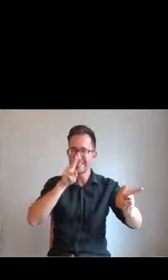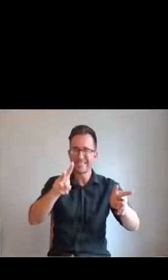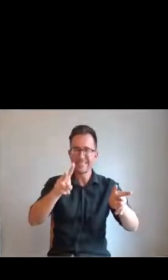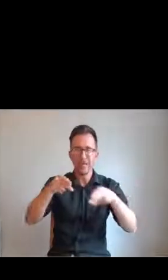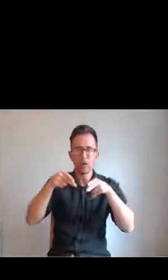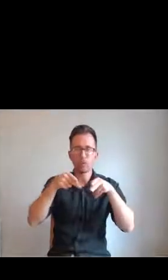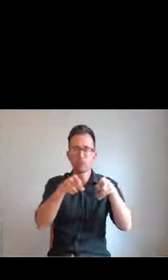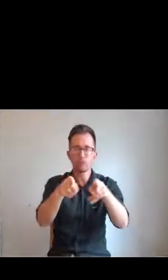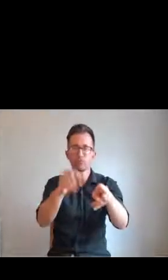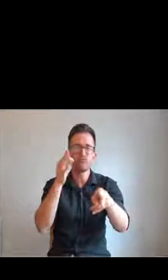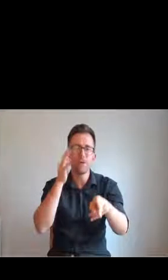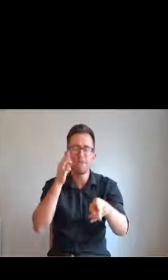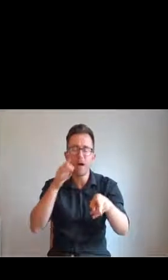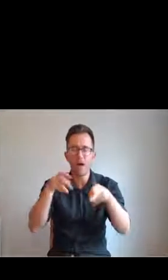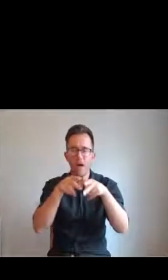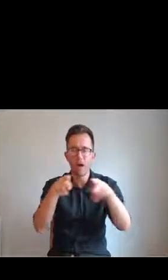earlier.